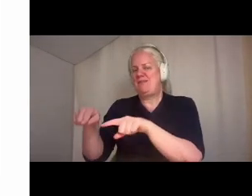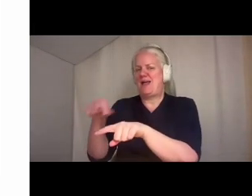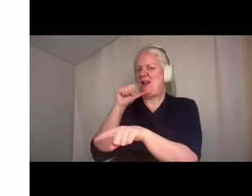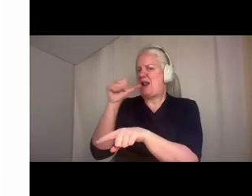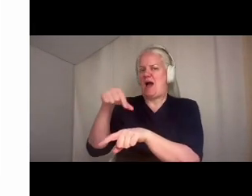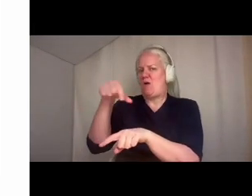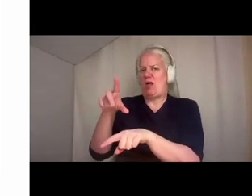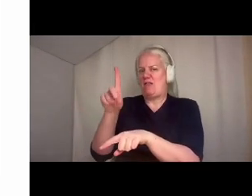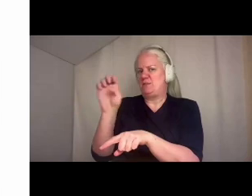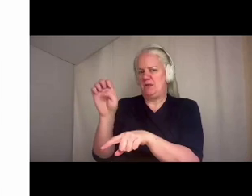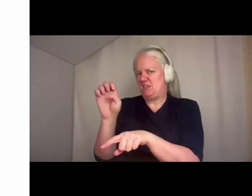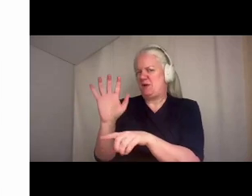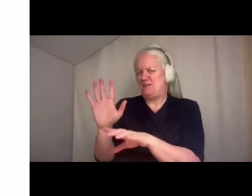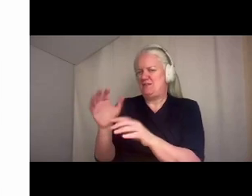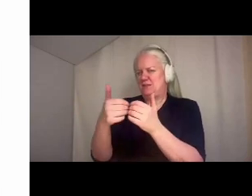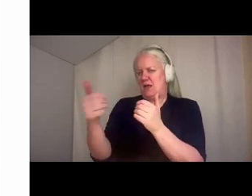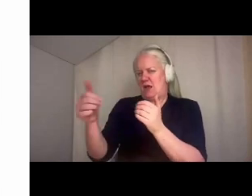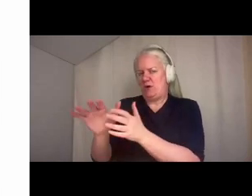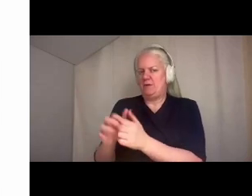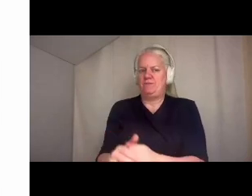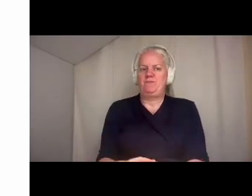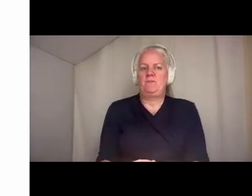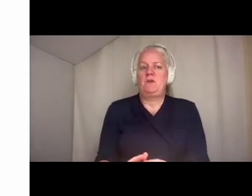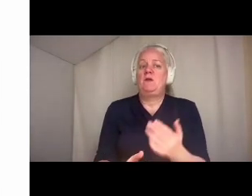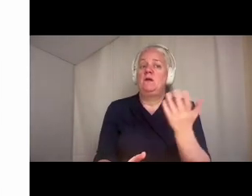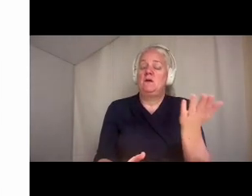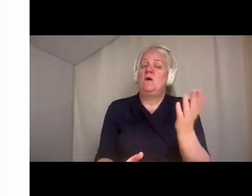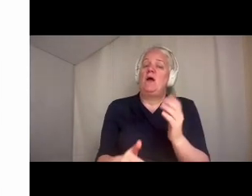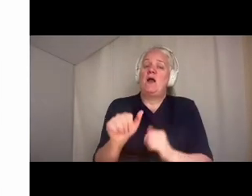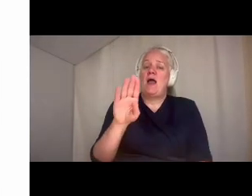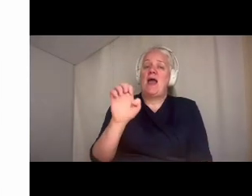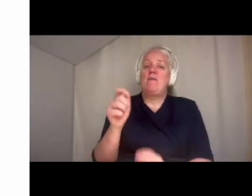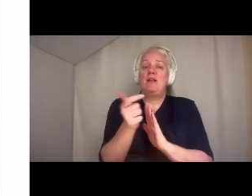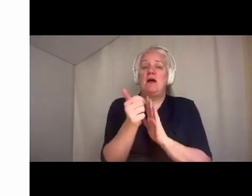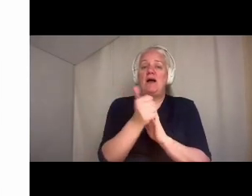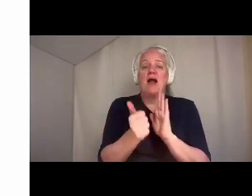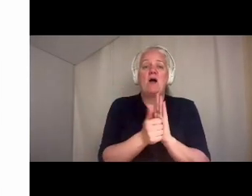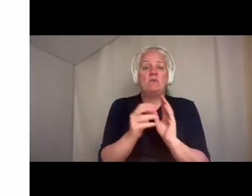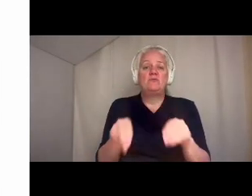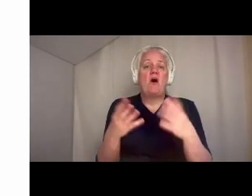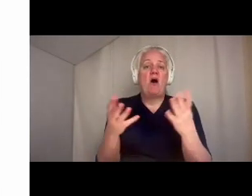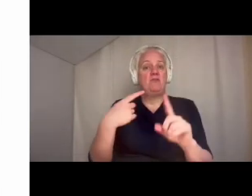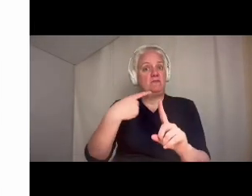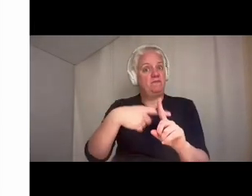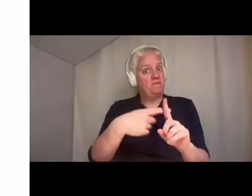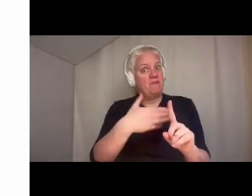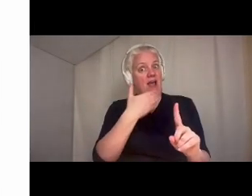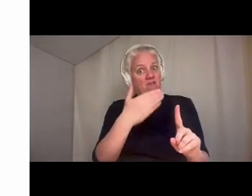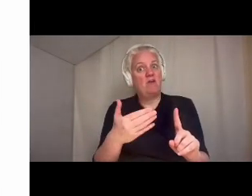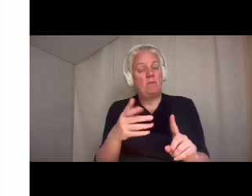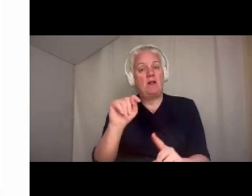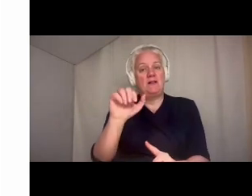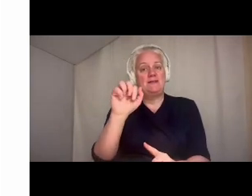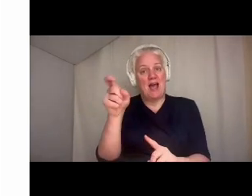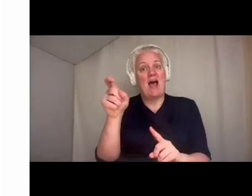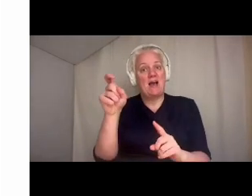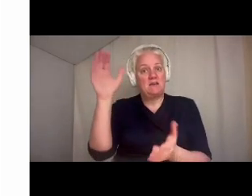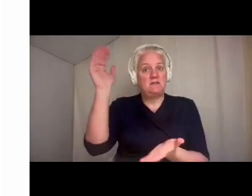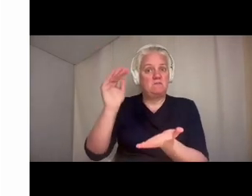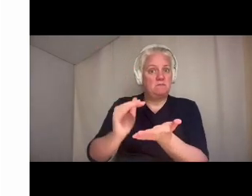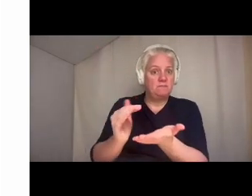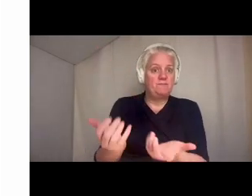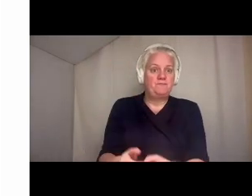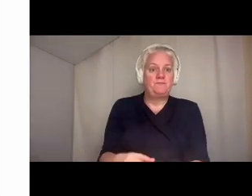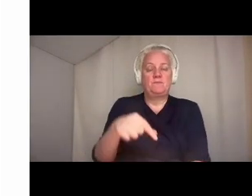So ABLE accounts offer favorable tax provisions. QDEs are broad. They include basic